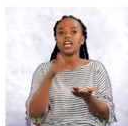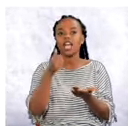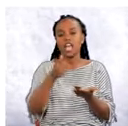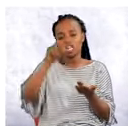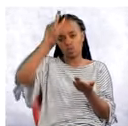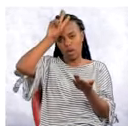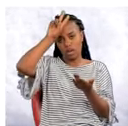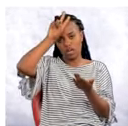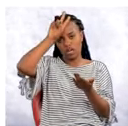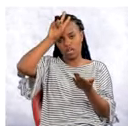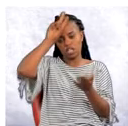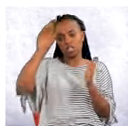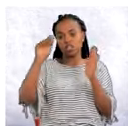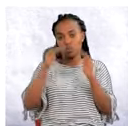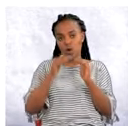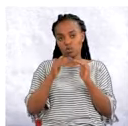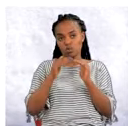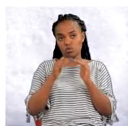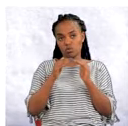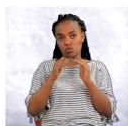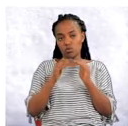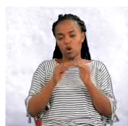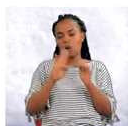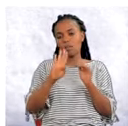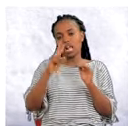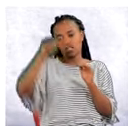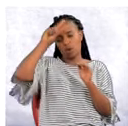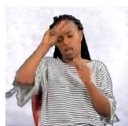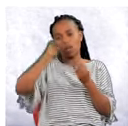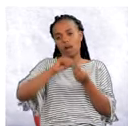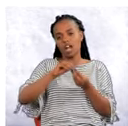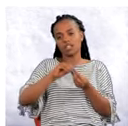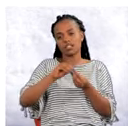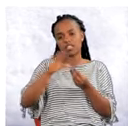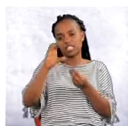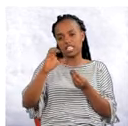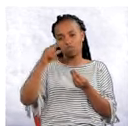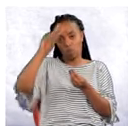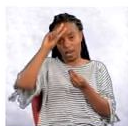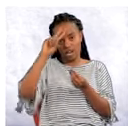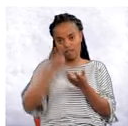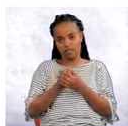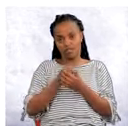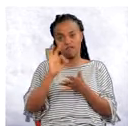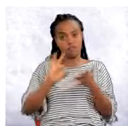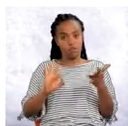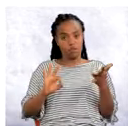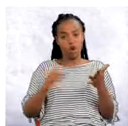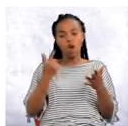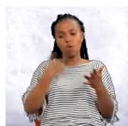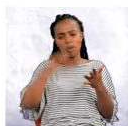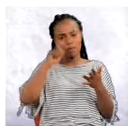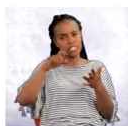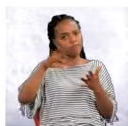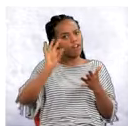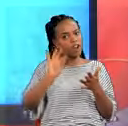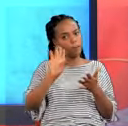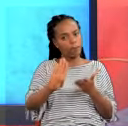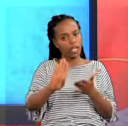a squared is equal to this b squared plus c squared. So we need to find